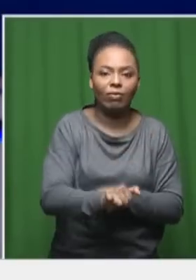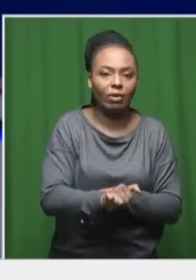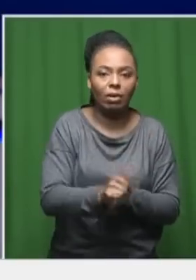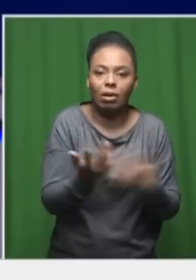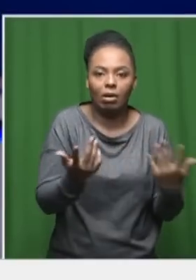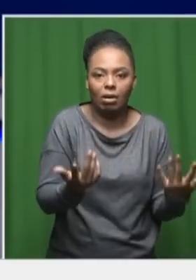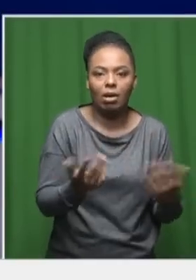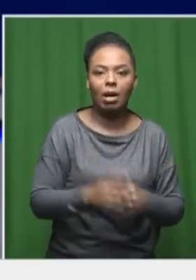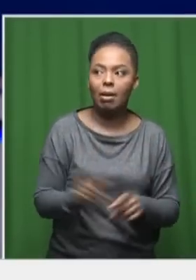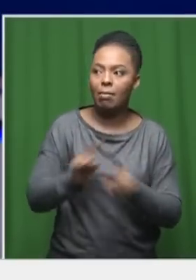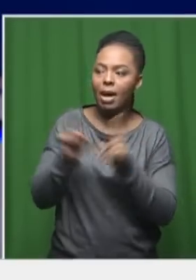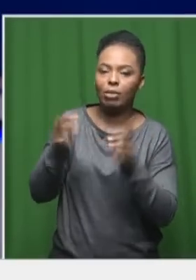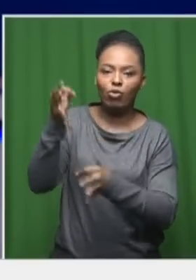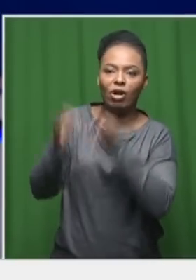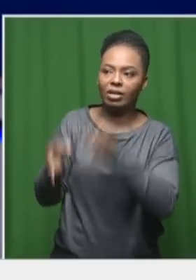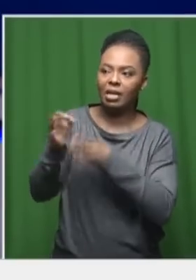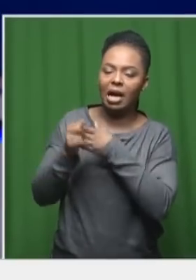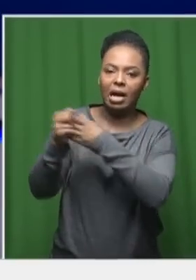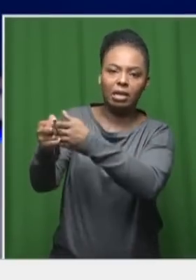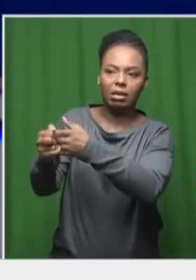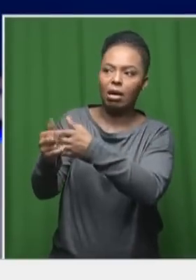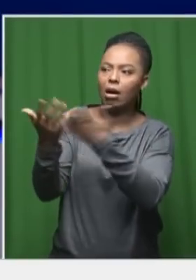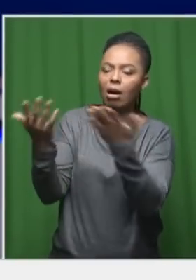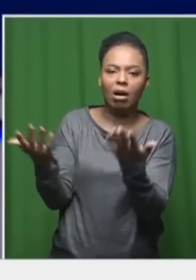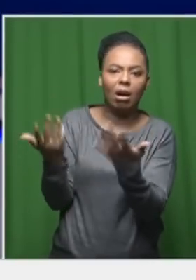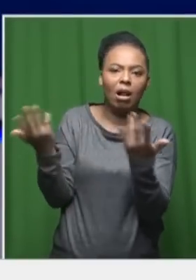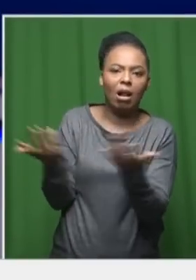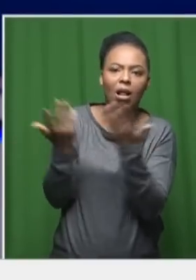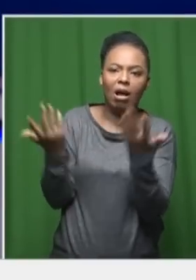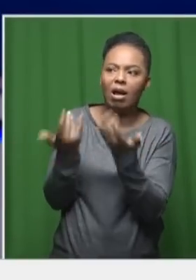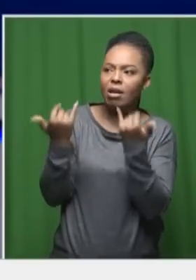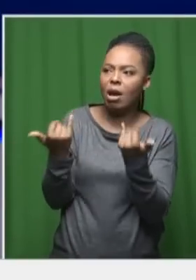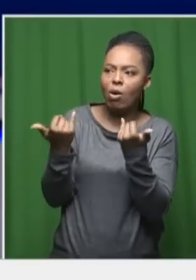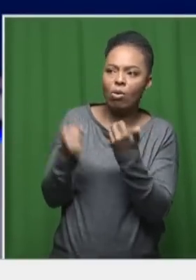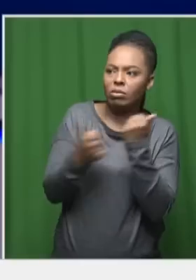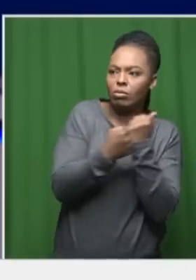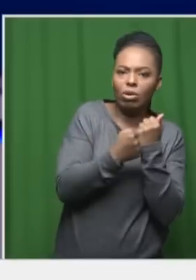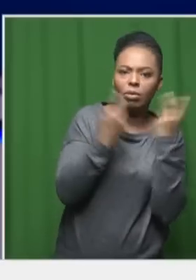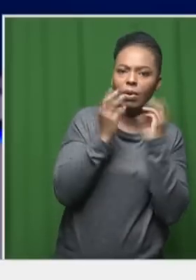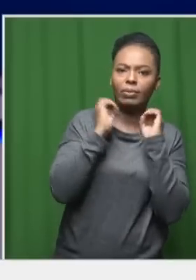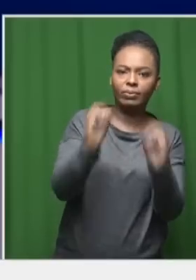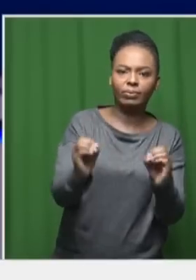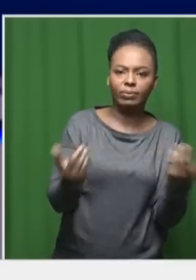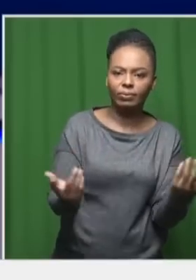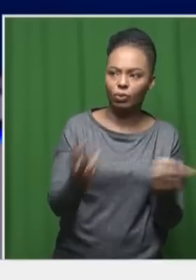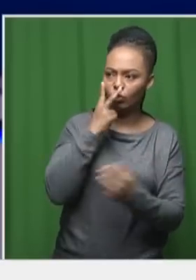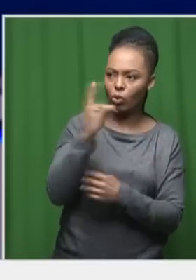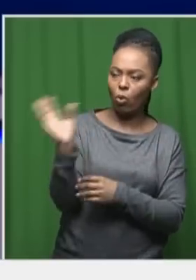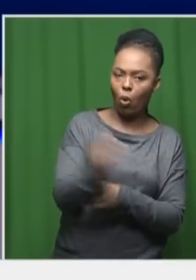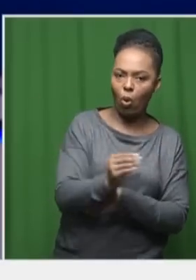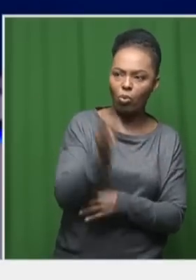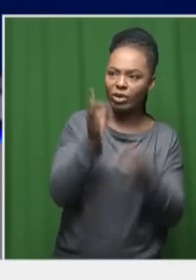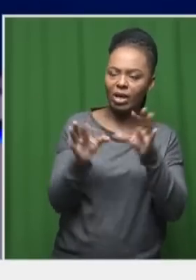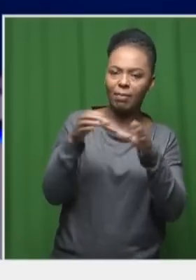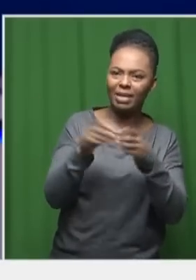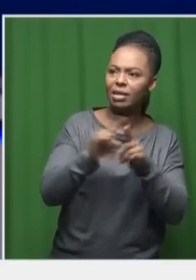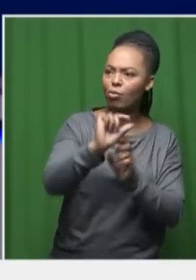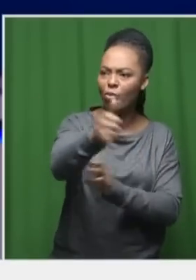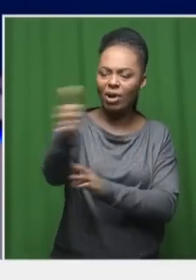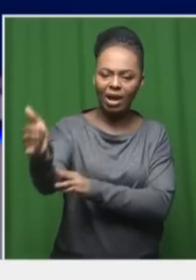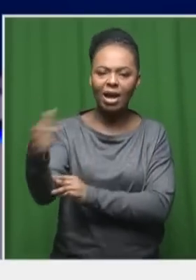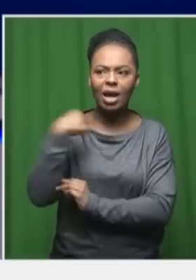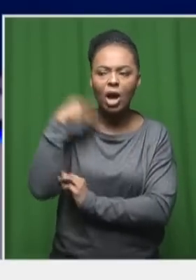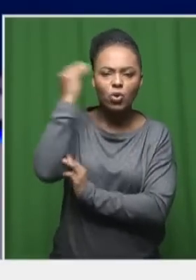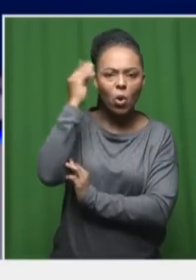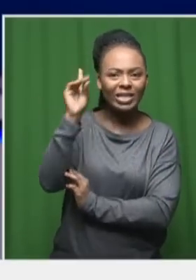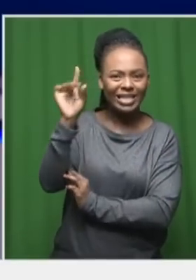we have a political elite that really is detached. But really, if you look at the offering of all political parties here, even in the opposition, because I know the DA